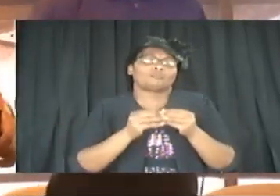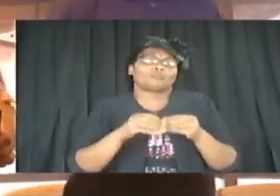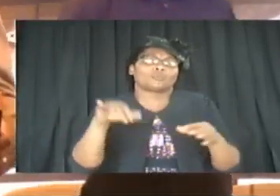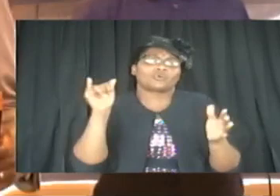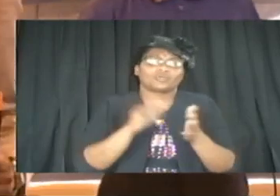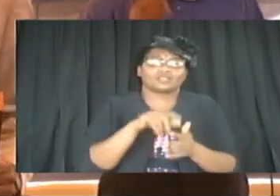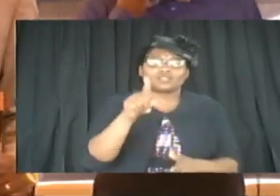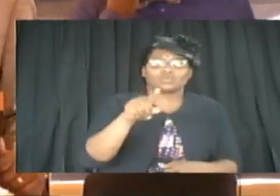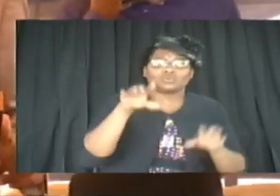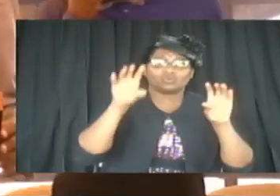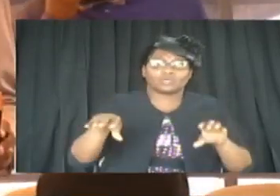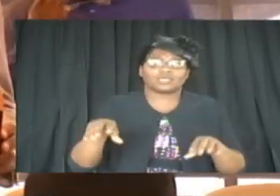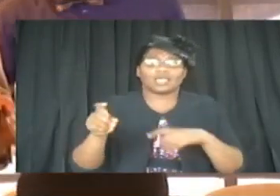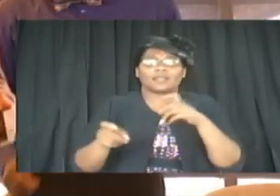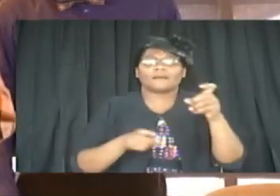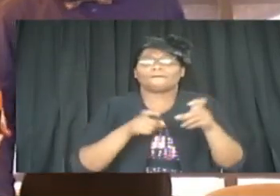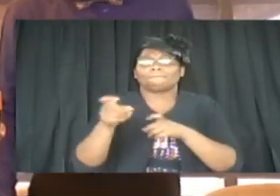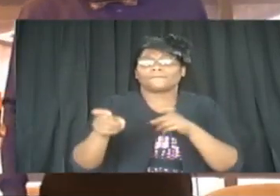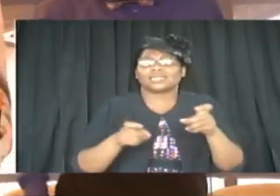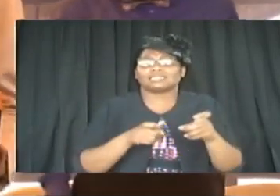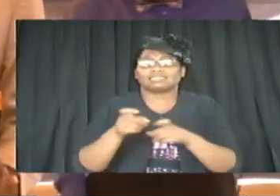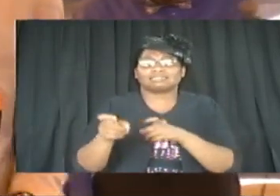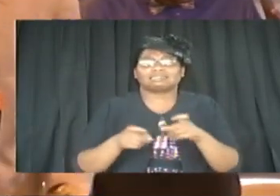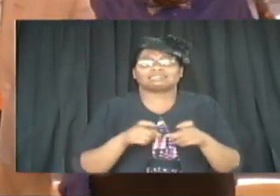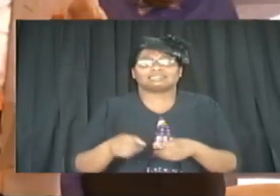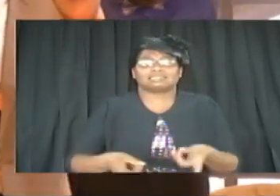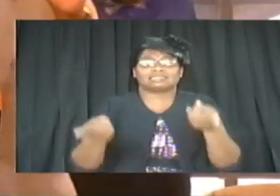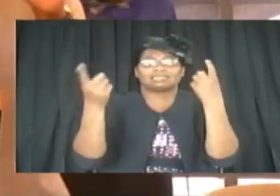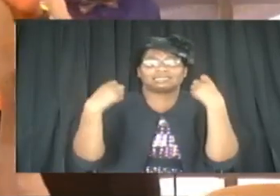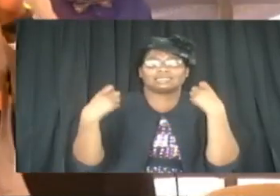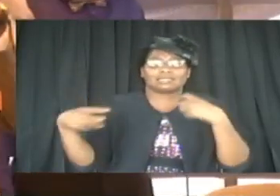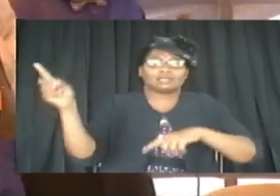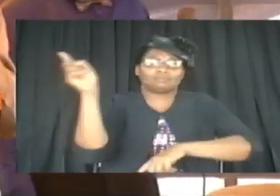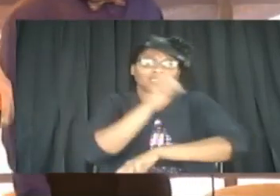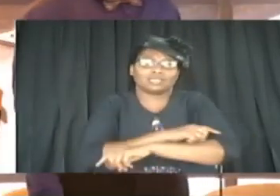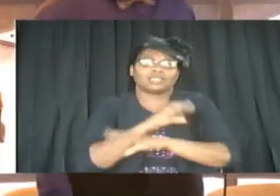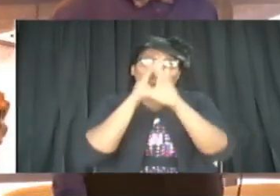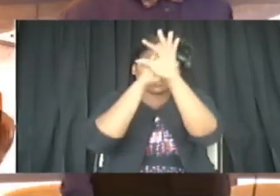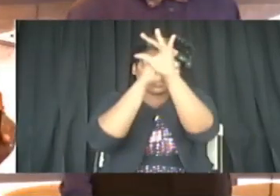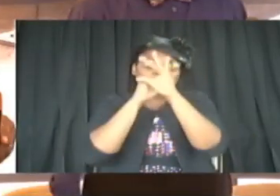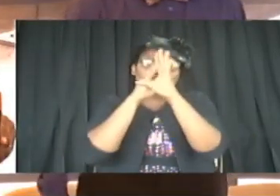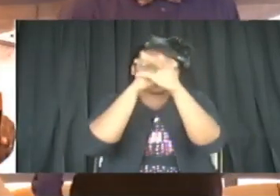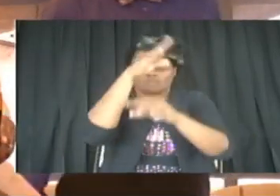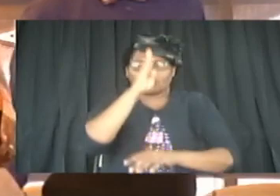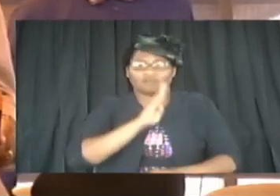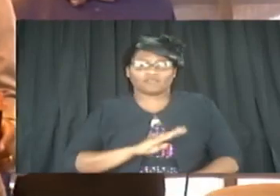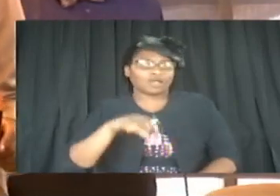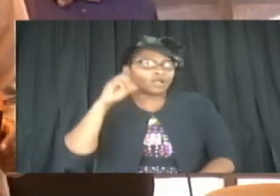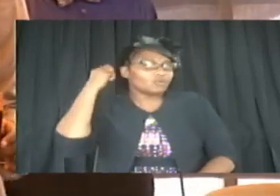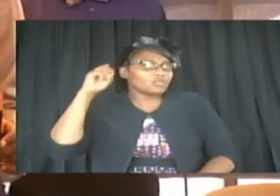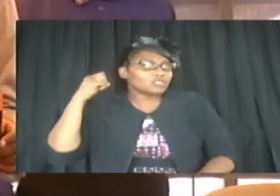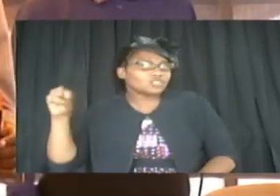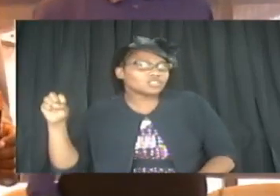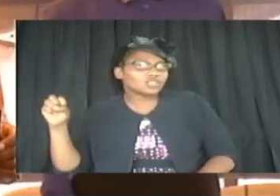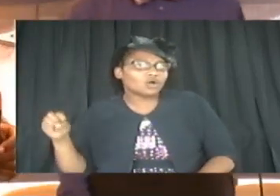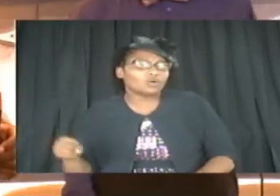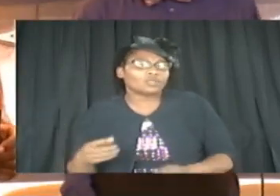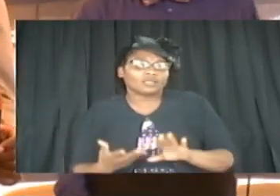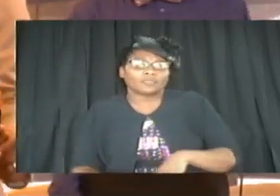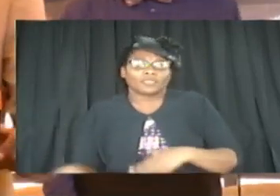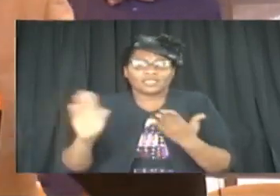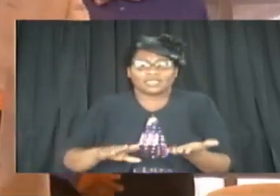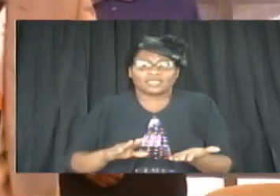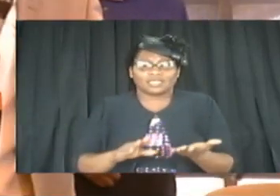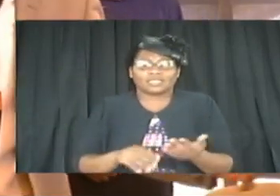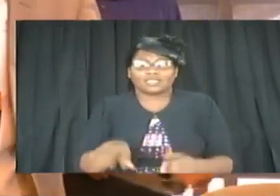But the encouraging thing is this, that there's coming a day when the Bible says the trump of God will sound. The dead in Christ